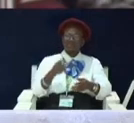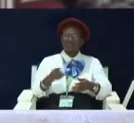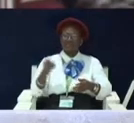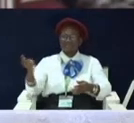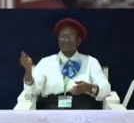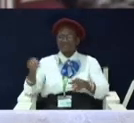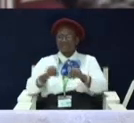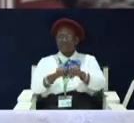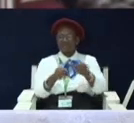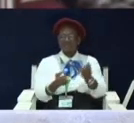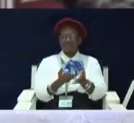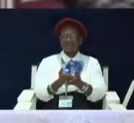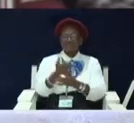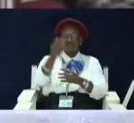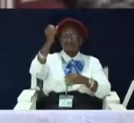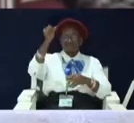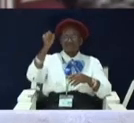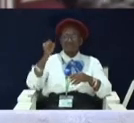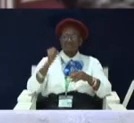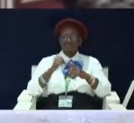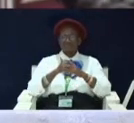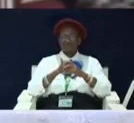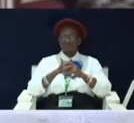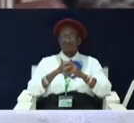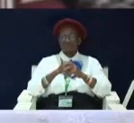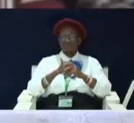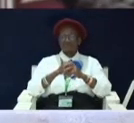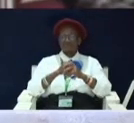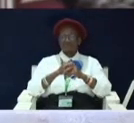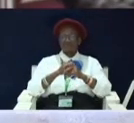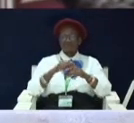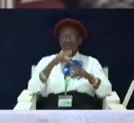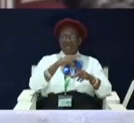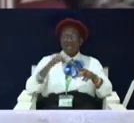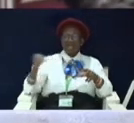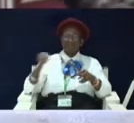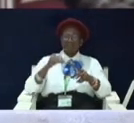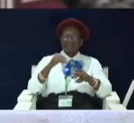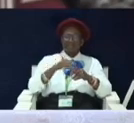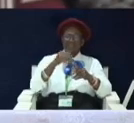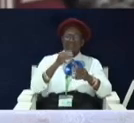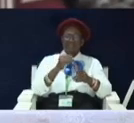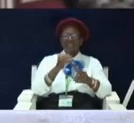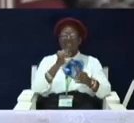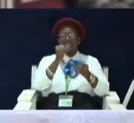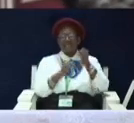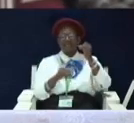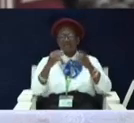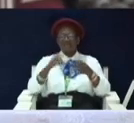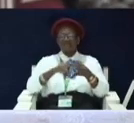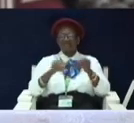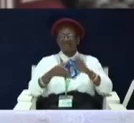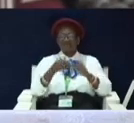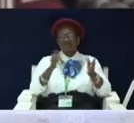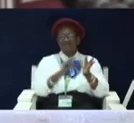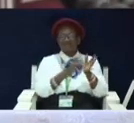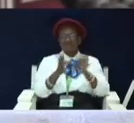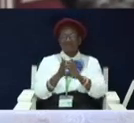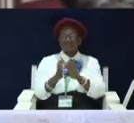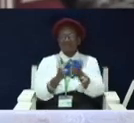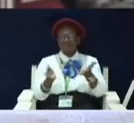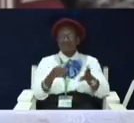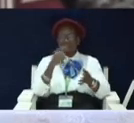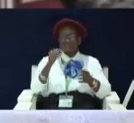aluyo nipa onti ara. And at the end of the story, the Bible said he followed Jesus in the way.